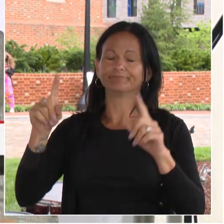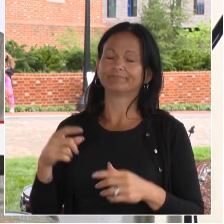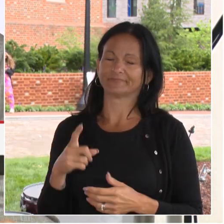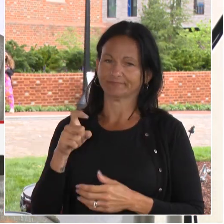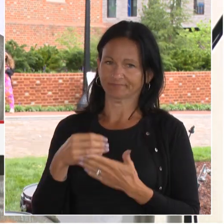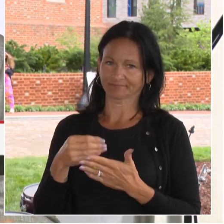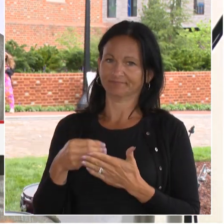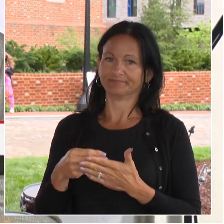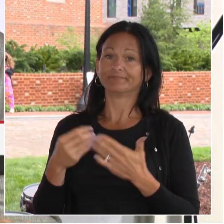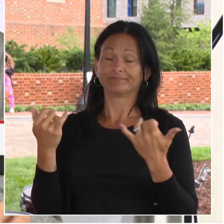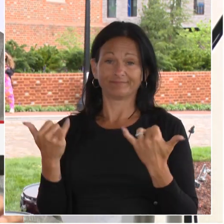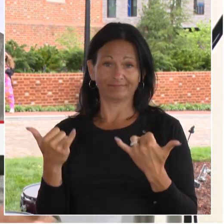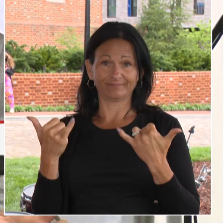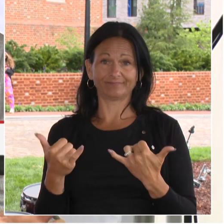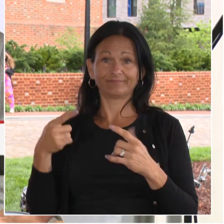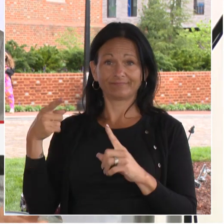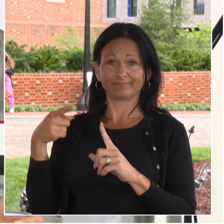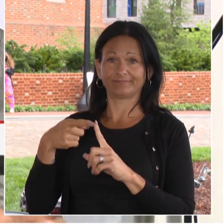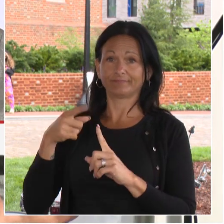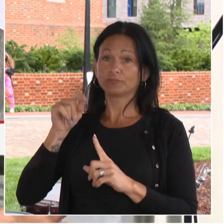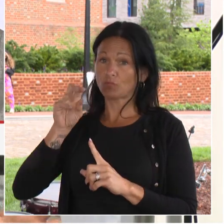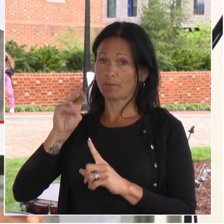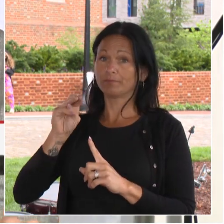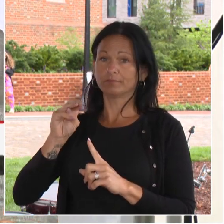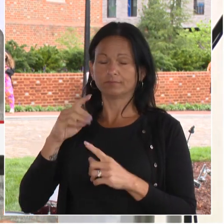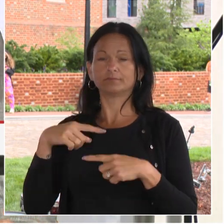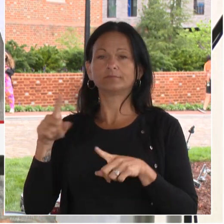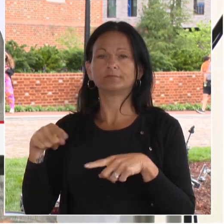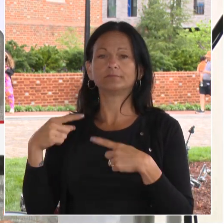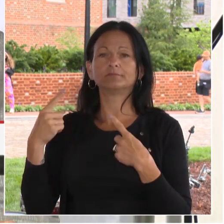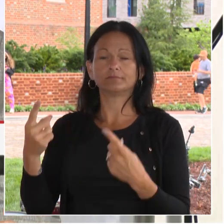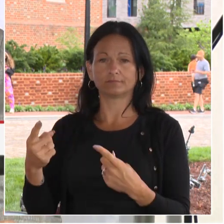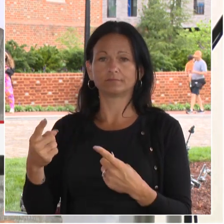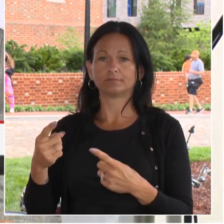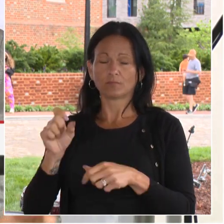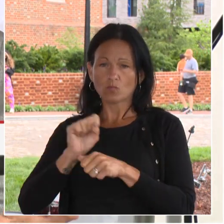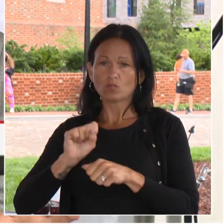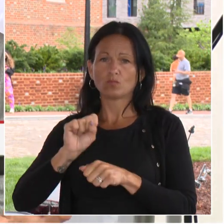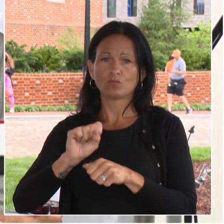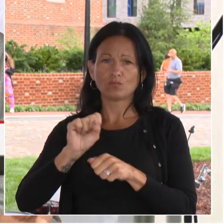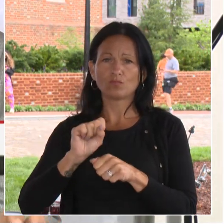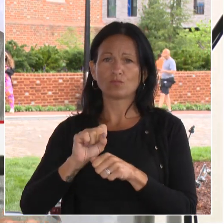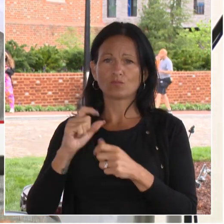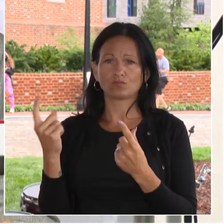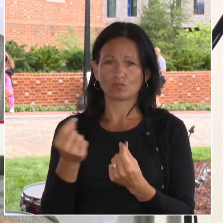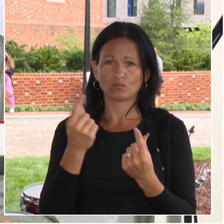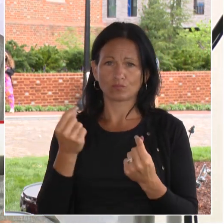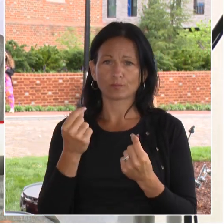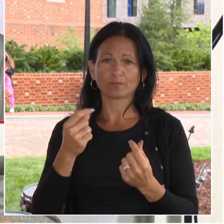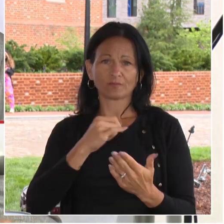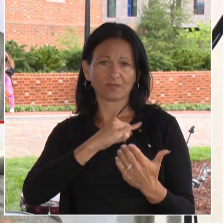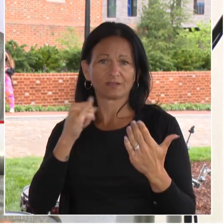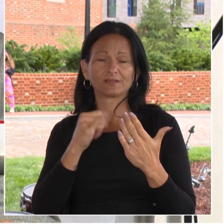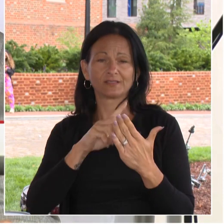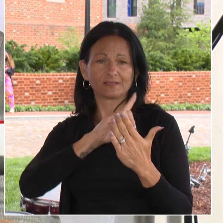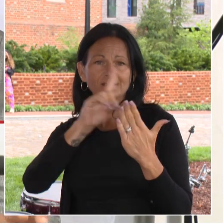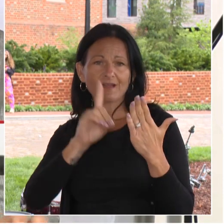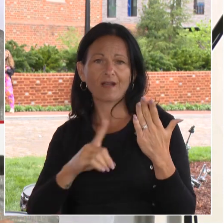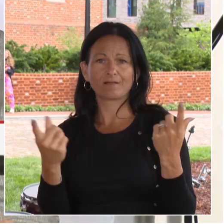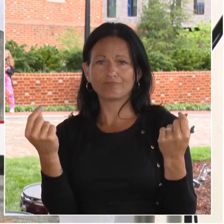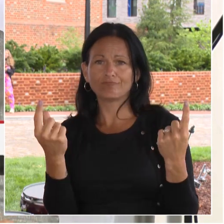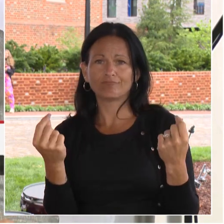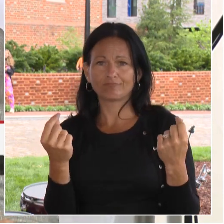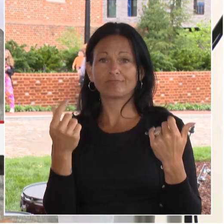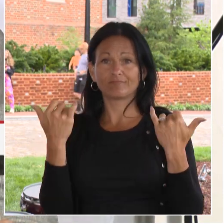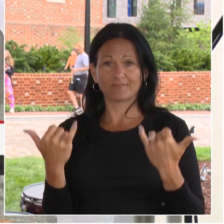entire design phase, throughout the entire conceptualization of the place. And you can't ask for a better partner than having a